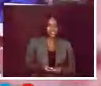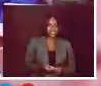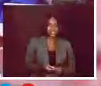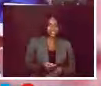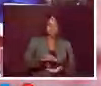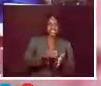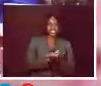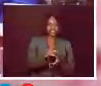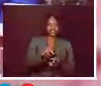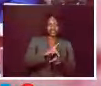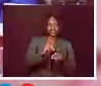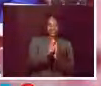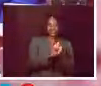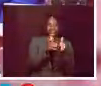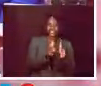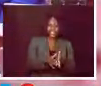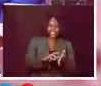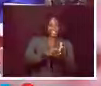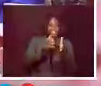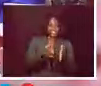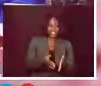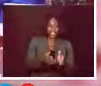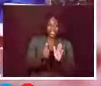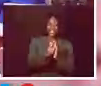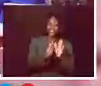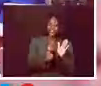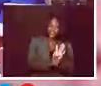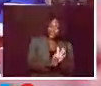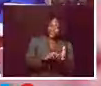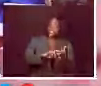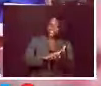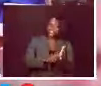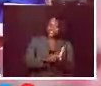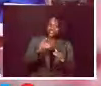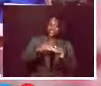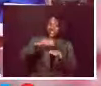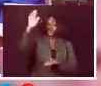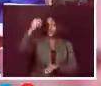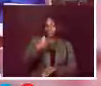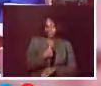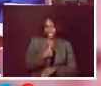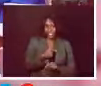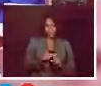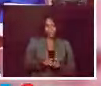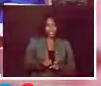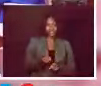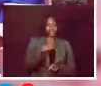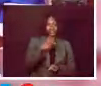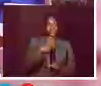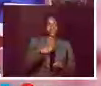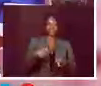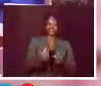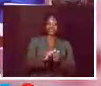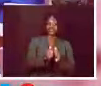you are an engineer. When it comes to law, engineering, you are way ahead of me. But me and I can go to a